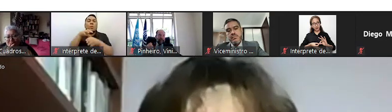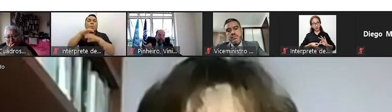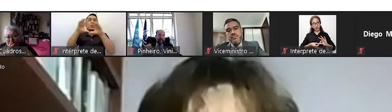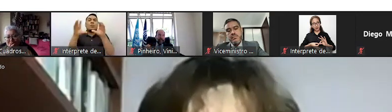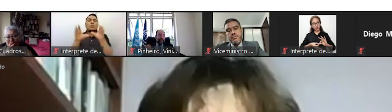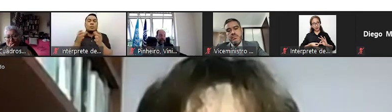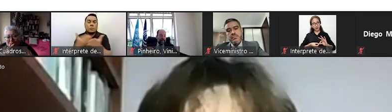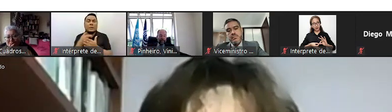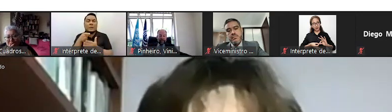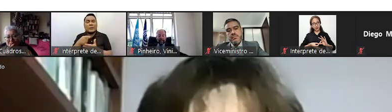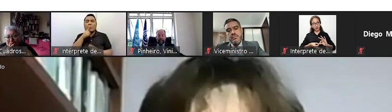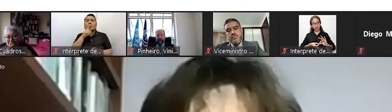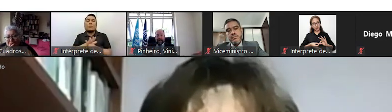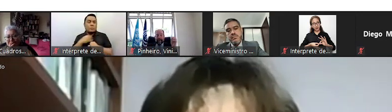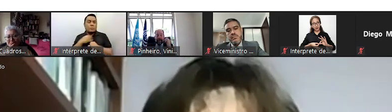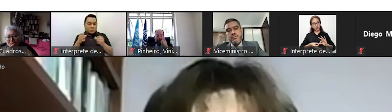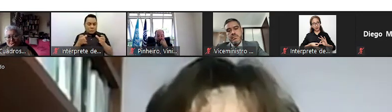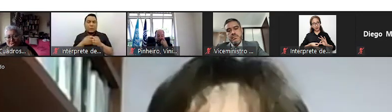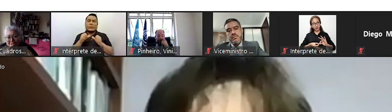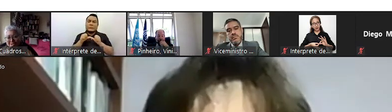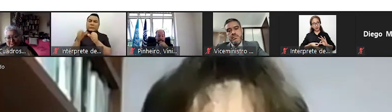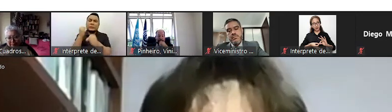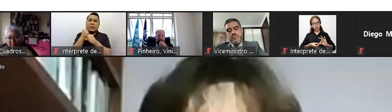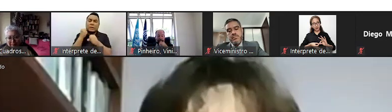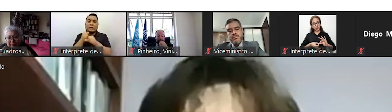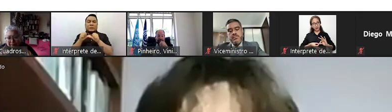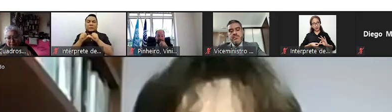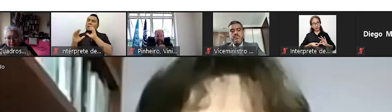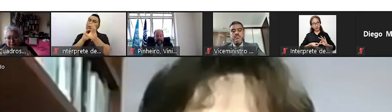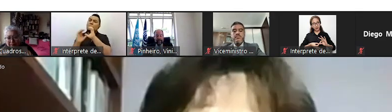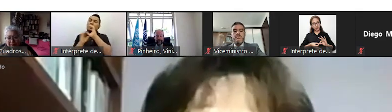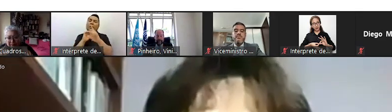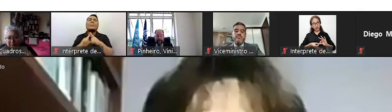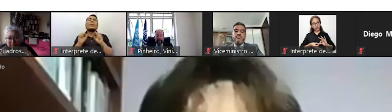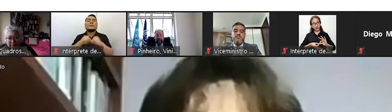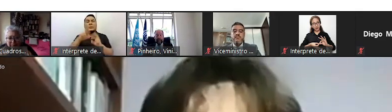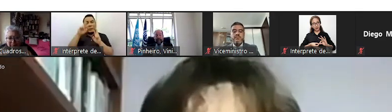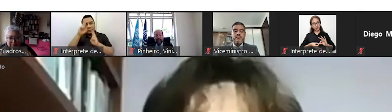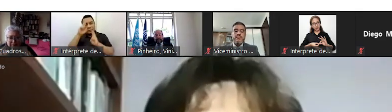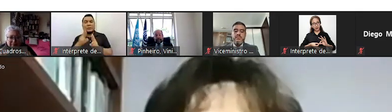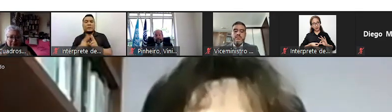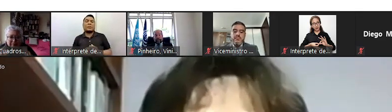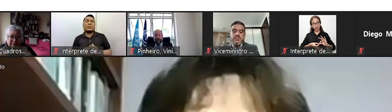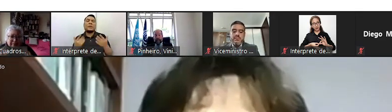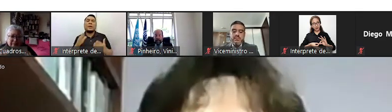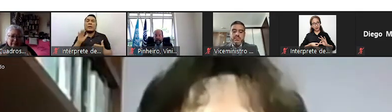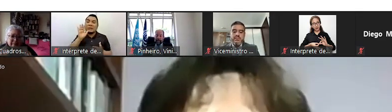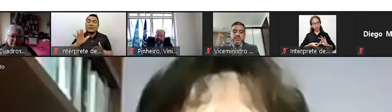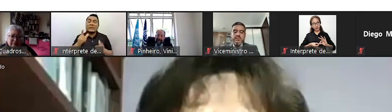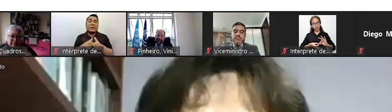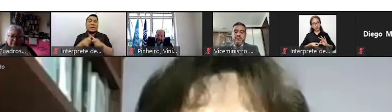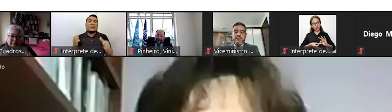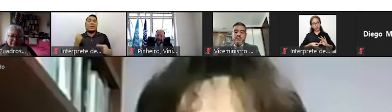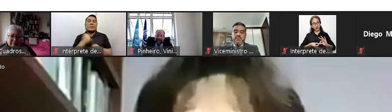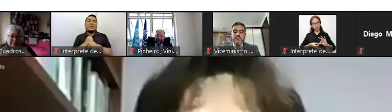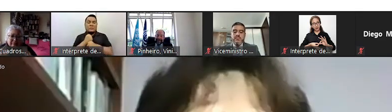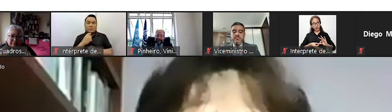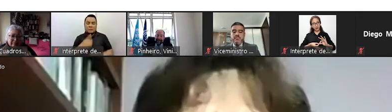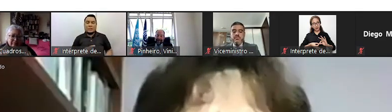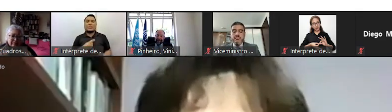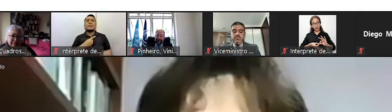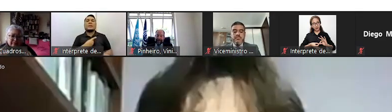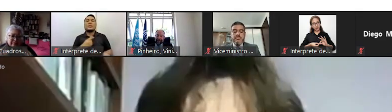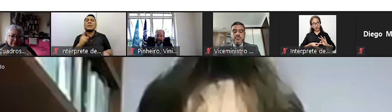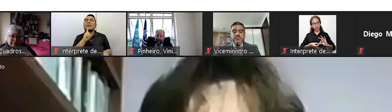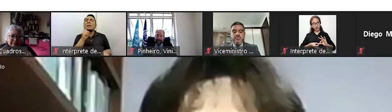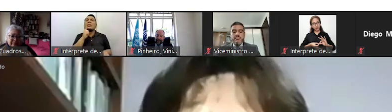person in a new world this is the commitment of our union to continue the dialogue but with the respect of